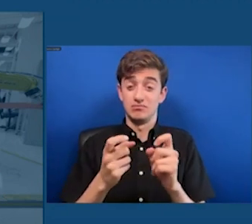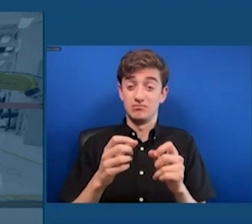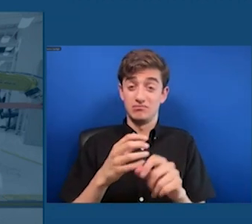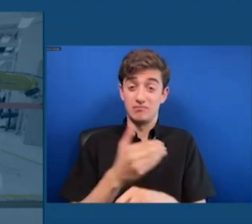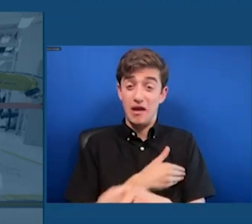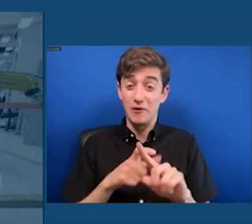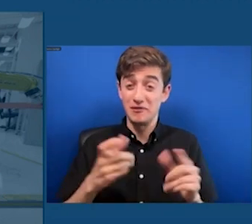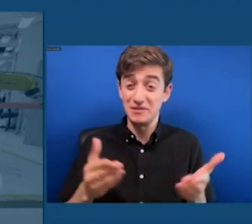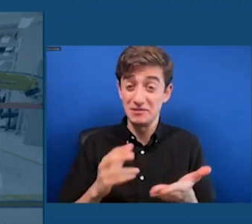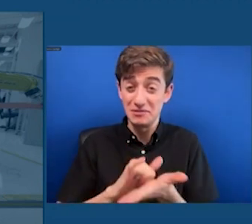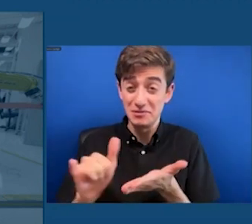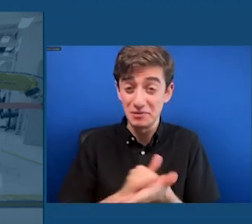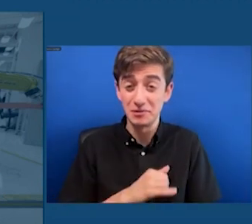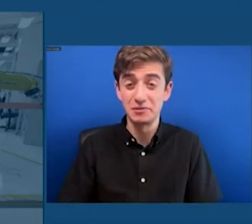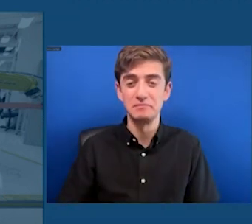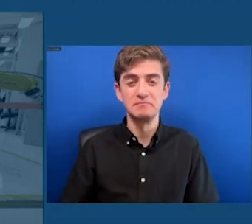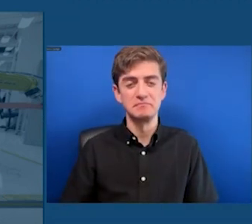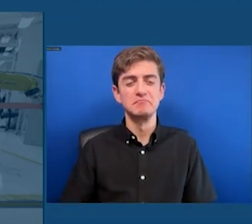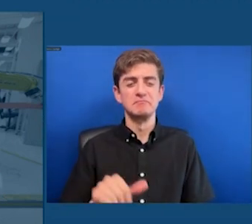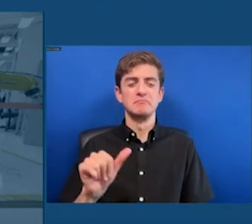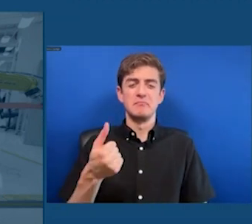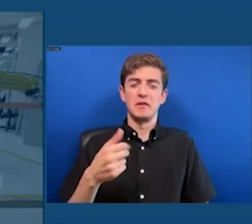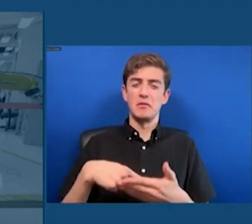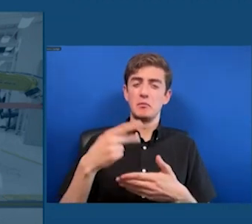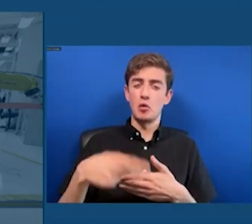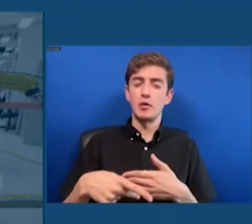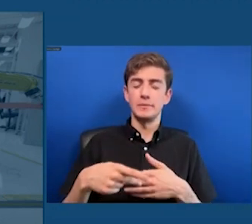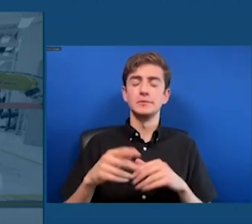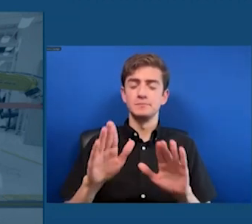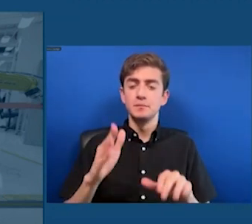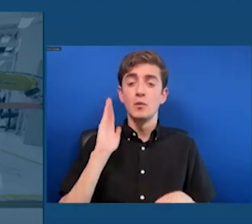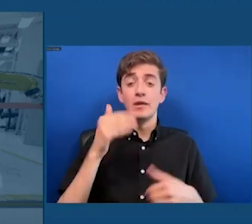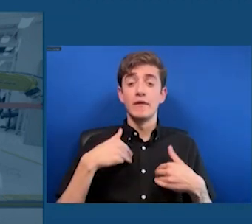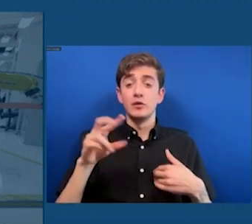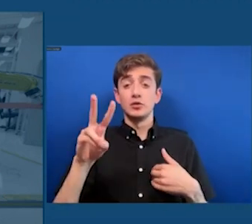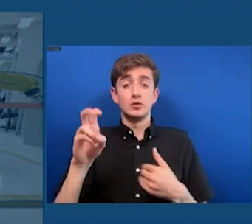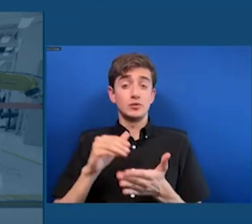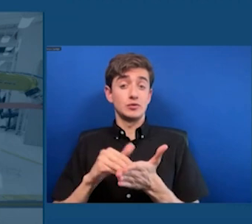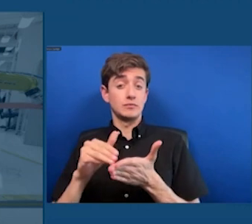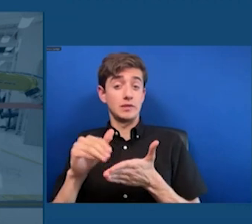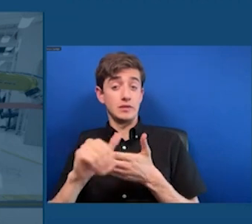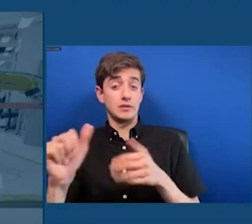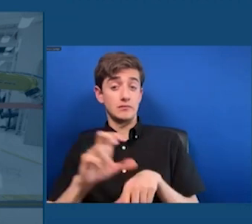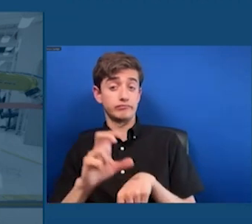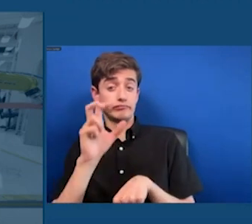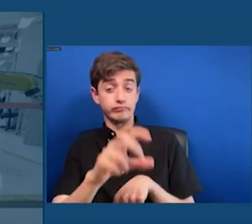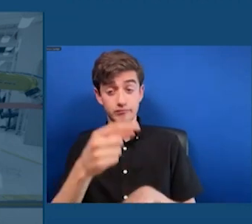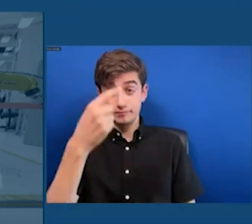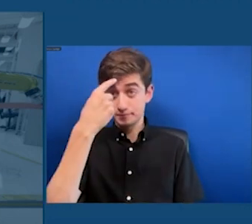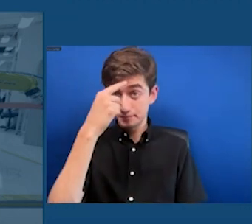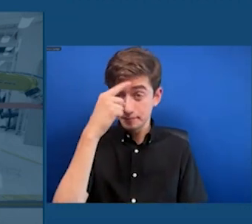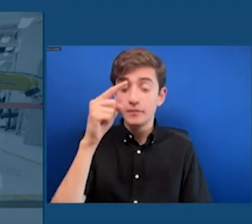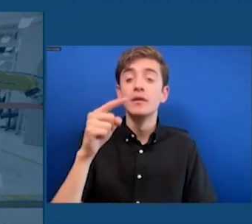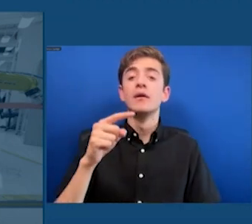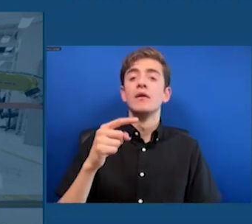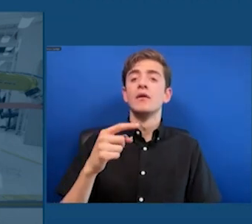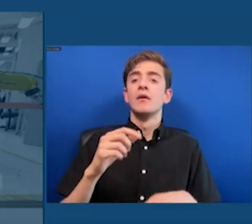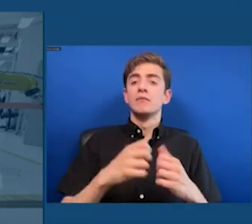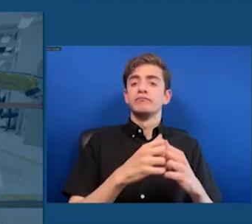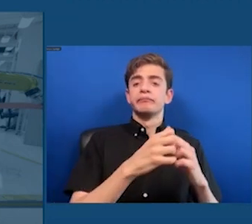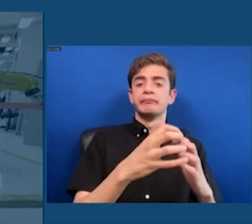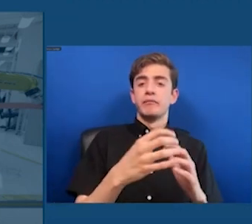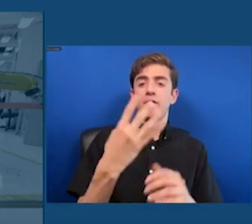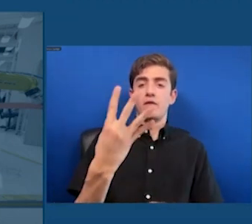development projects, we're going to have over $200 million invested to build 4 workforce development centers in Syracuse along